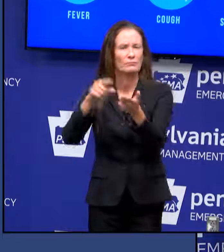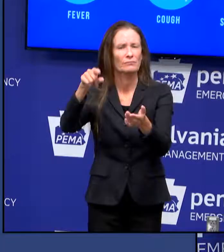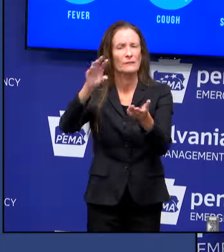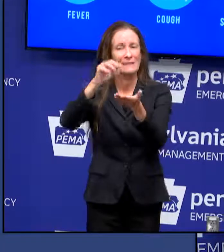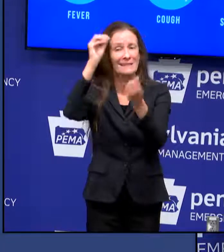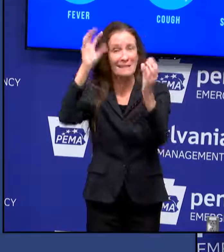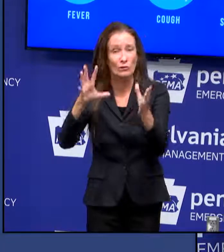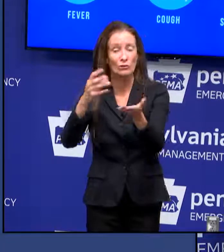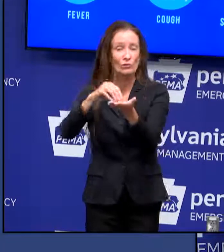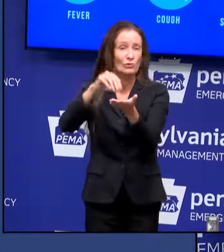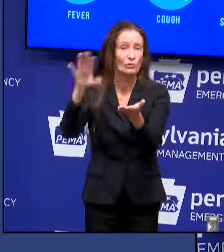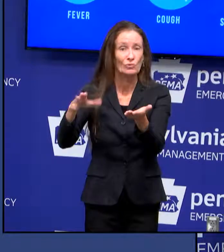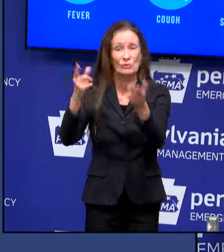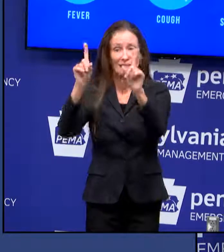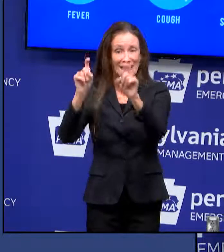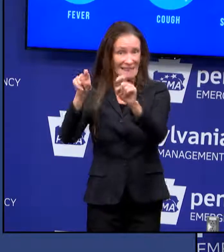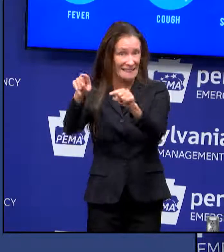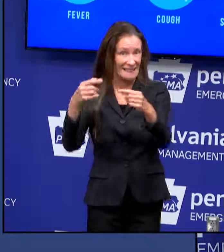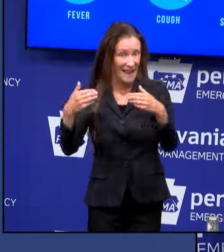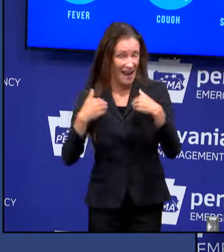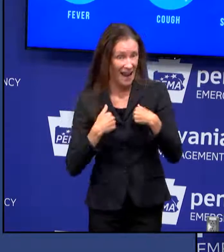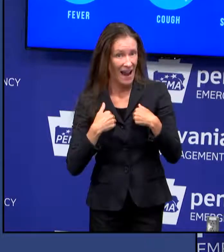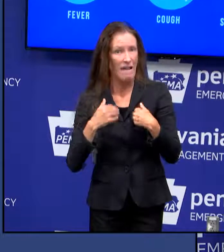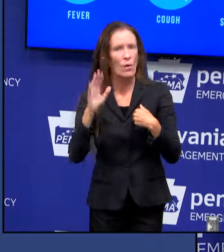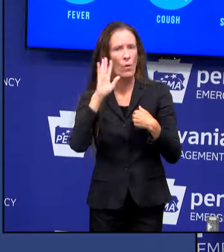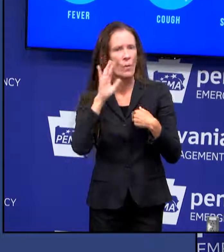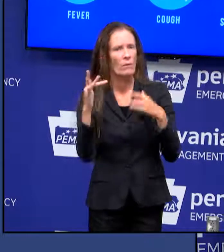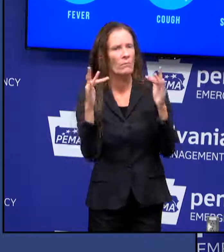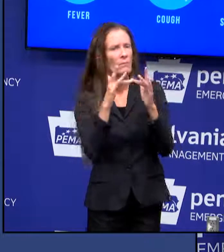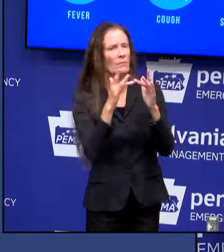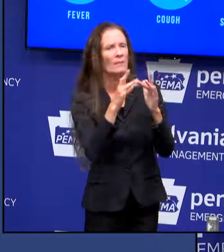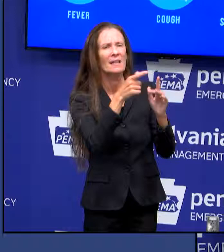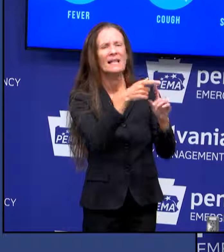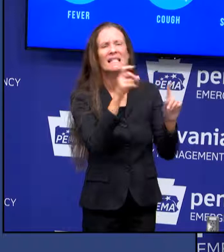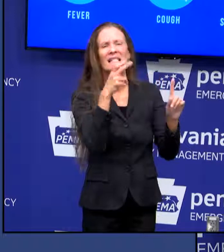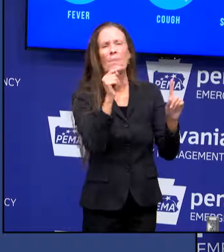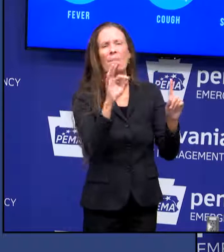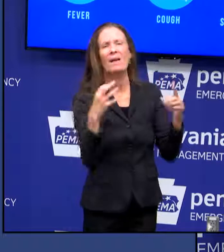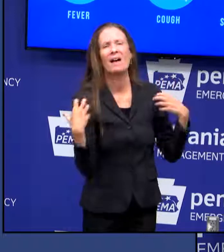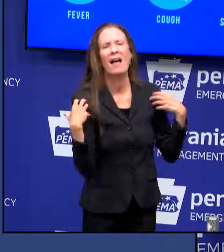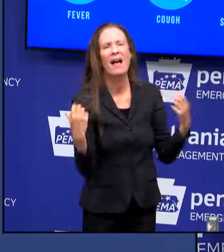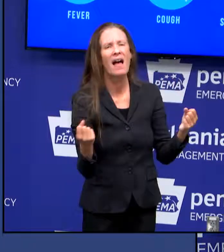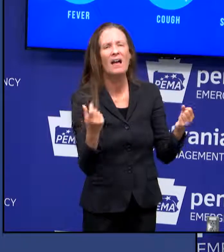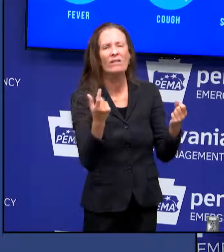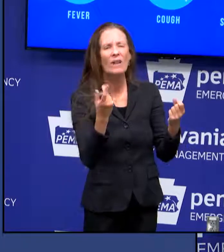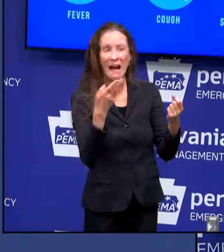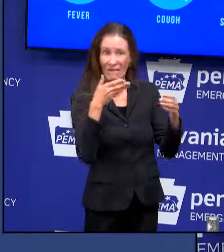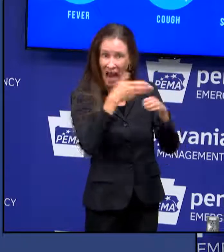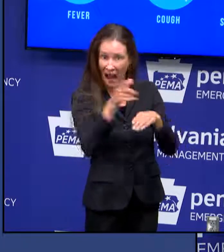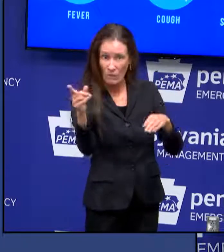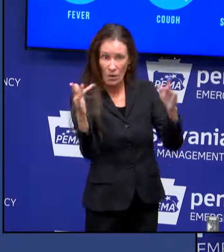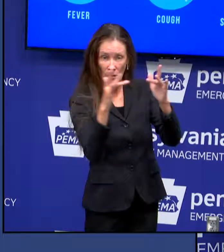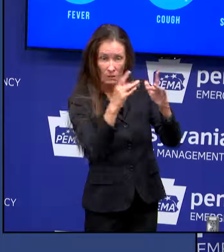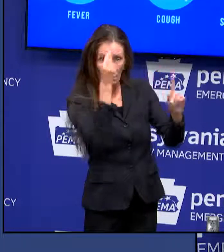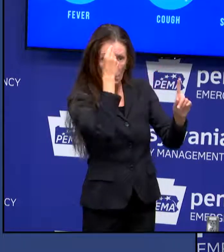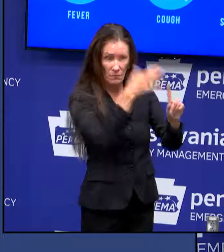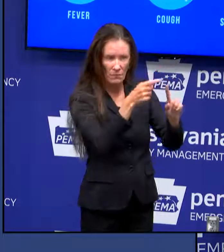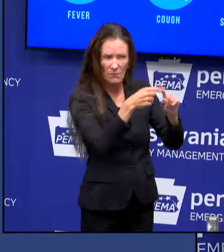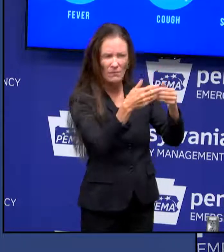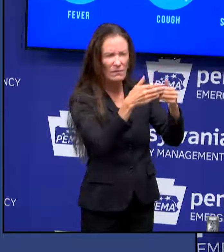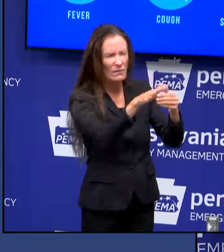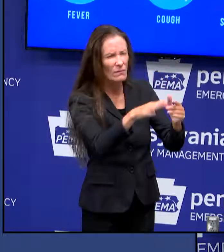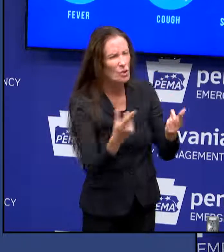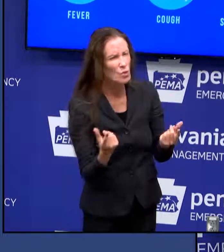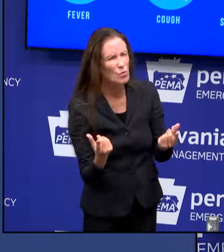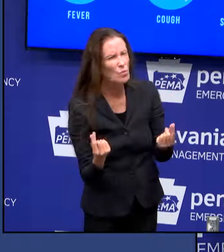will contact the Department of Health. But they don't really know what goes on from there. They're looking for more metrics as far as if, you know, who's going to